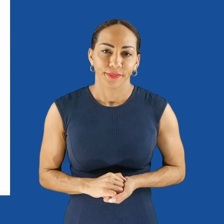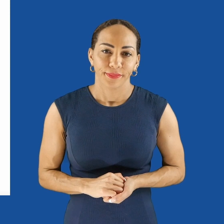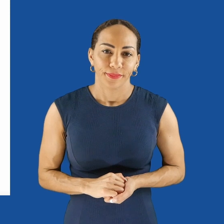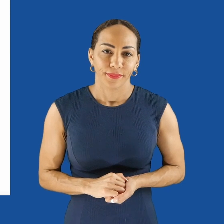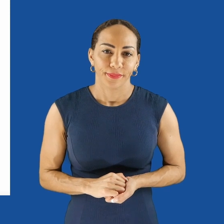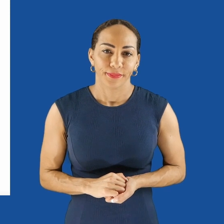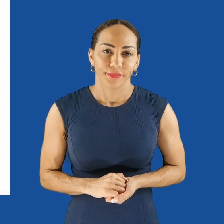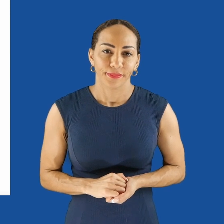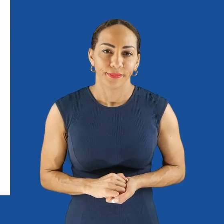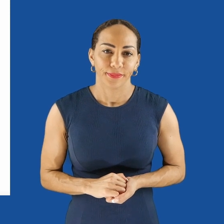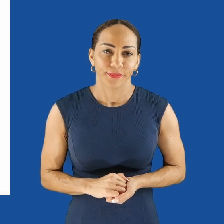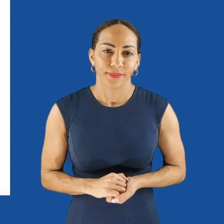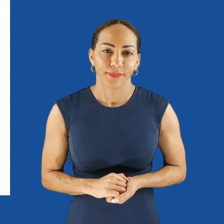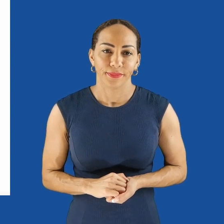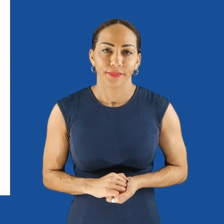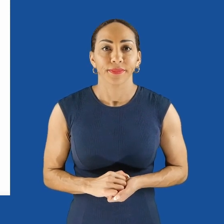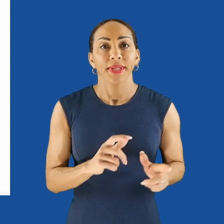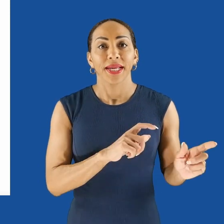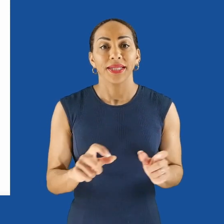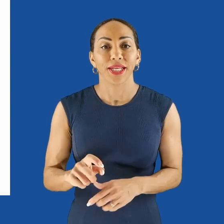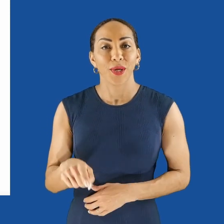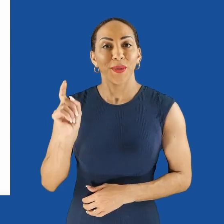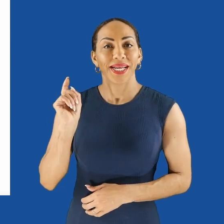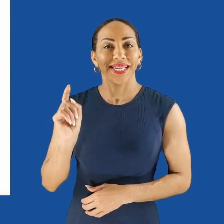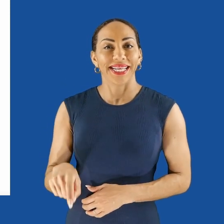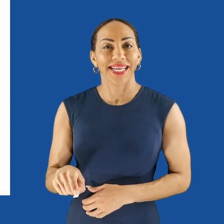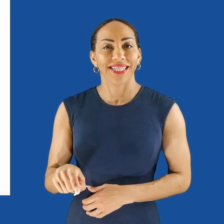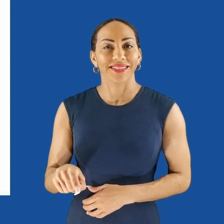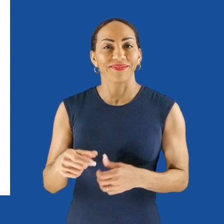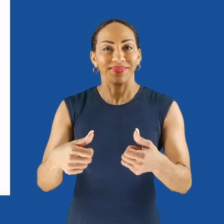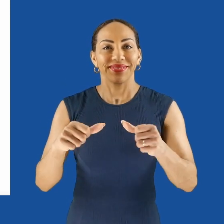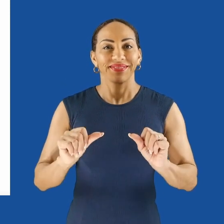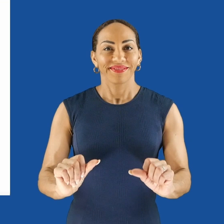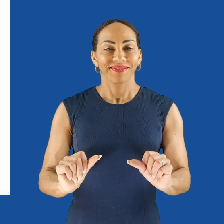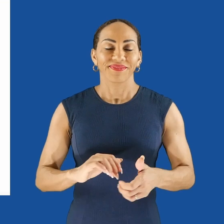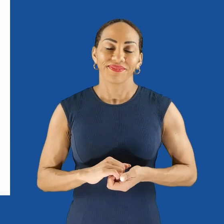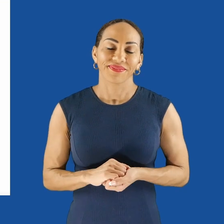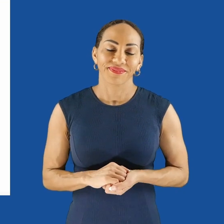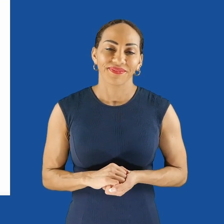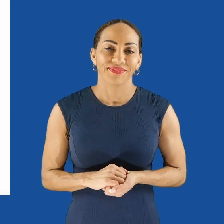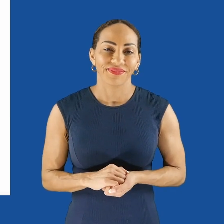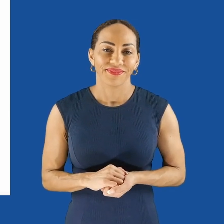And I'm going to press continue after the mistakes and go to the next page.